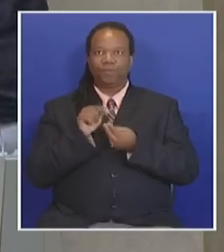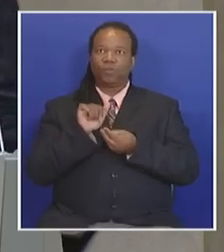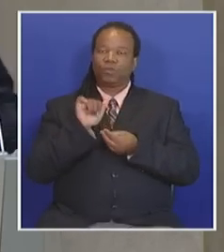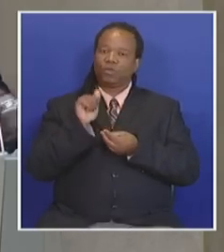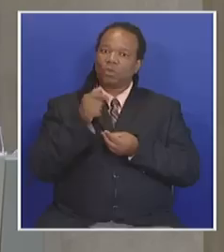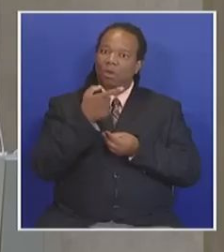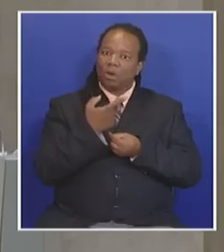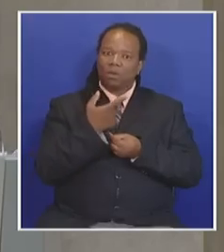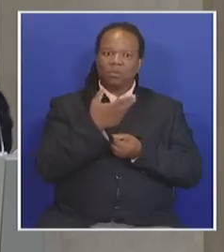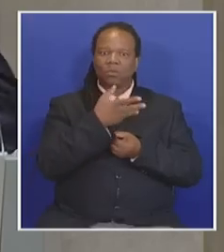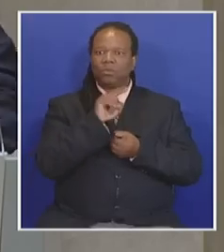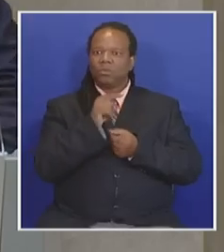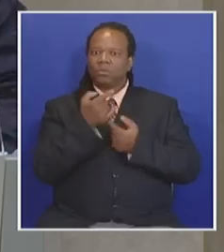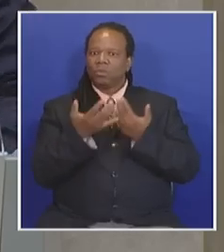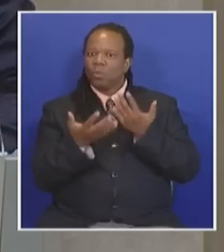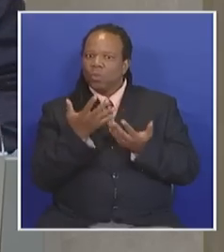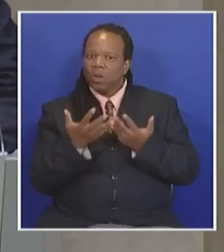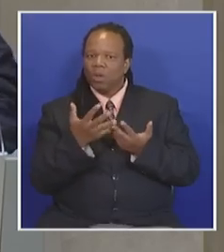approach